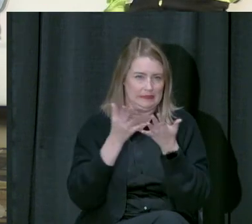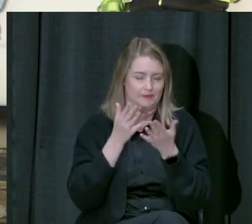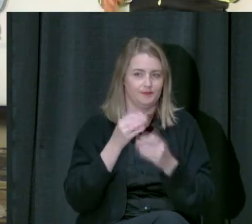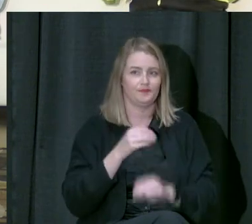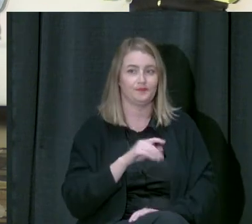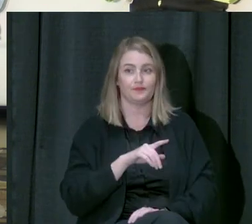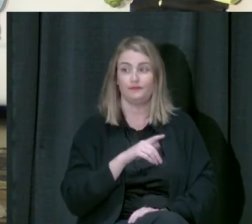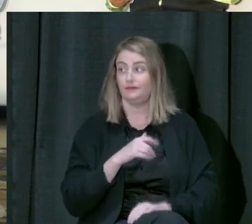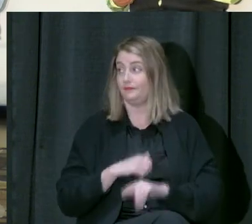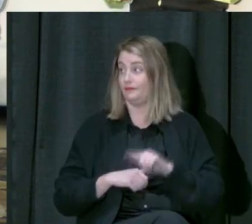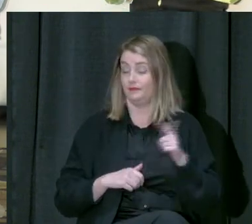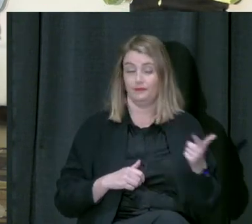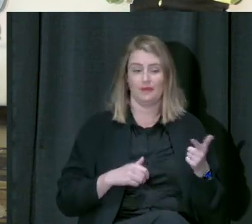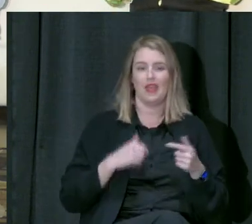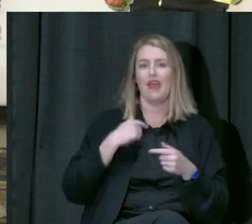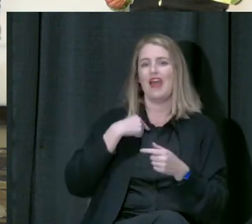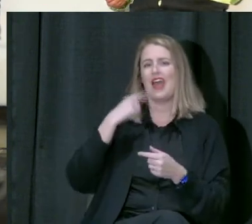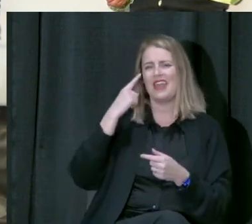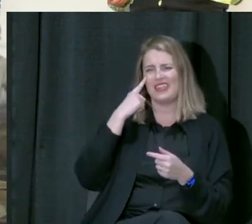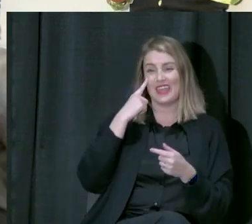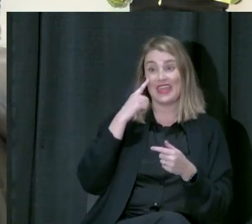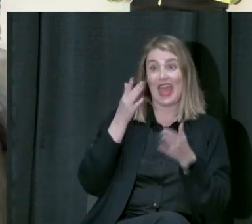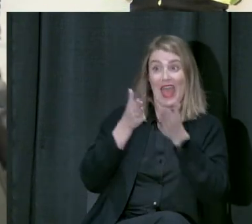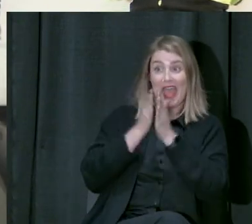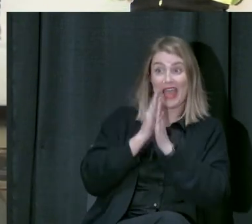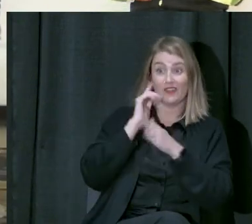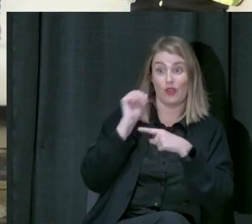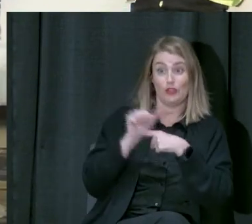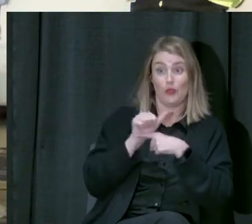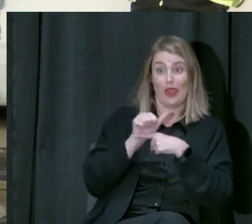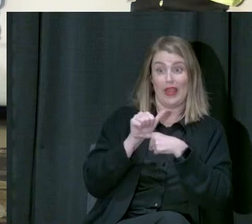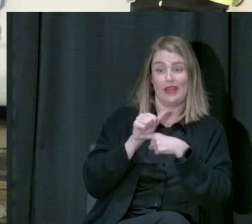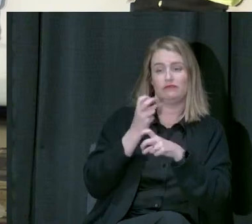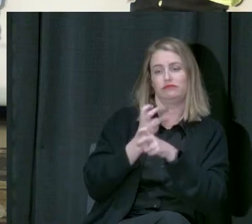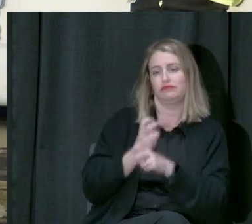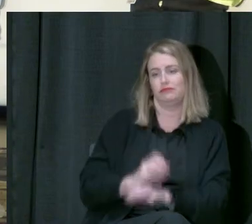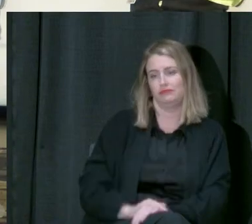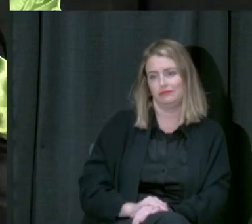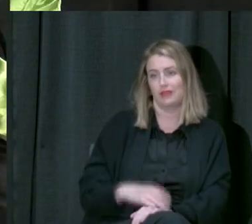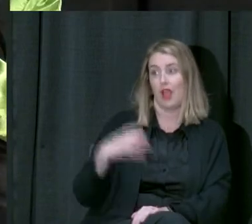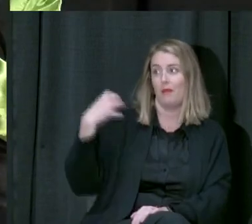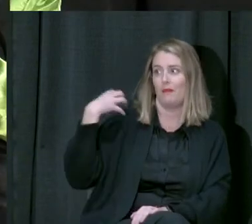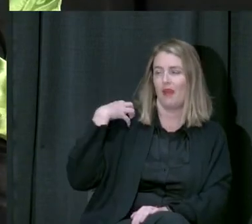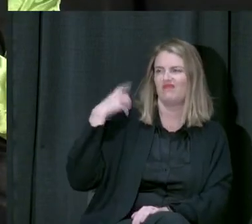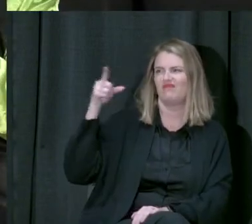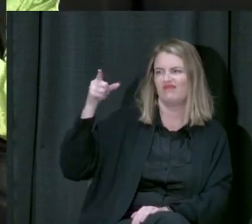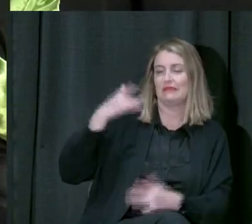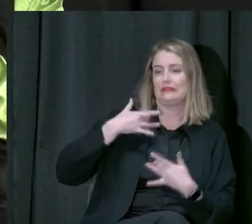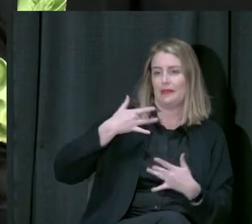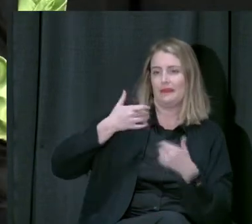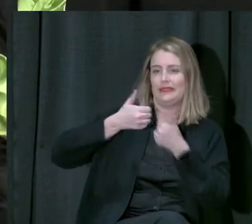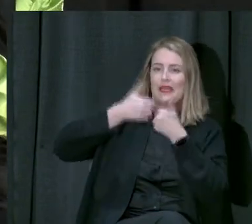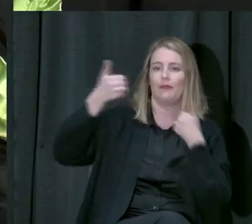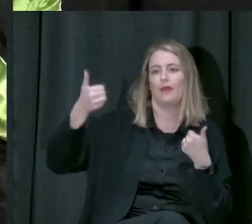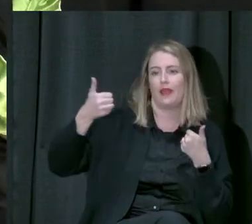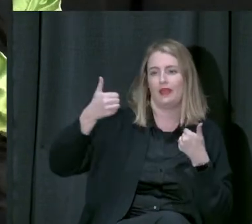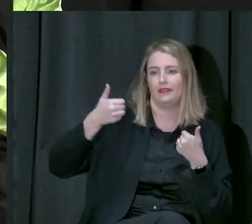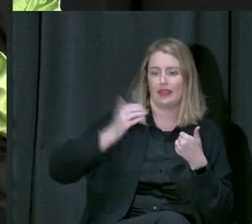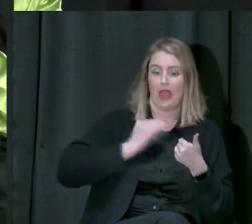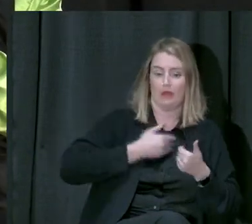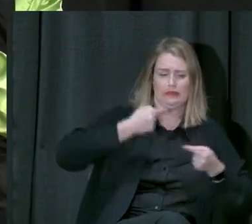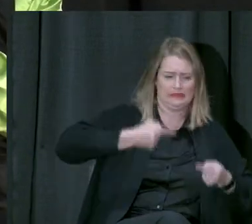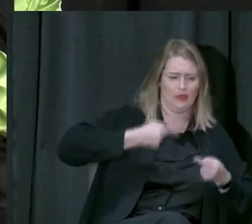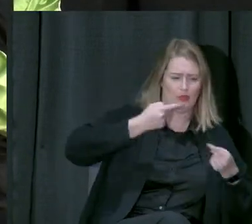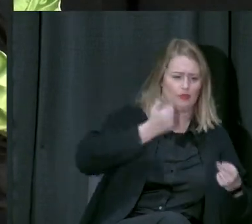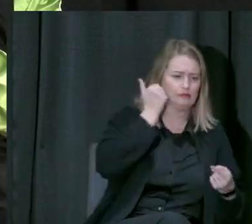definitely asking for training is always the hardest thing, because usually our bosses are separated from the struggles that we have.